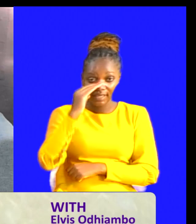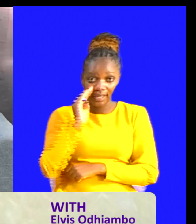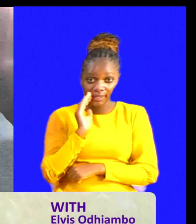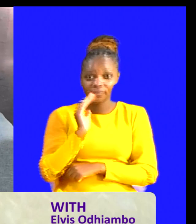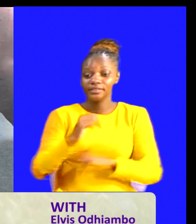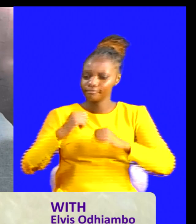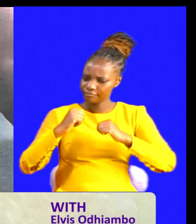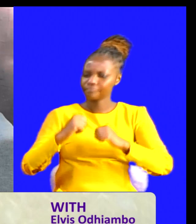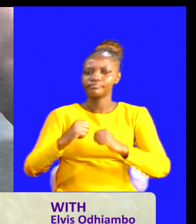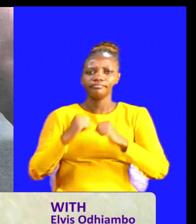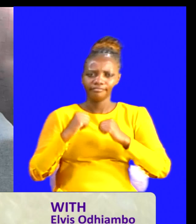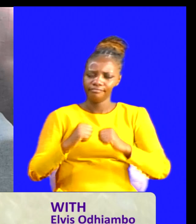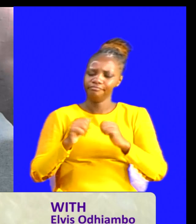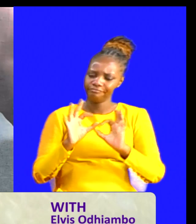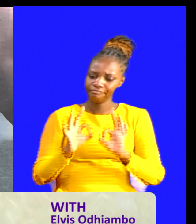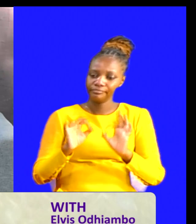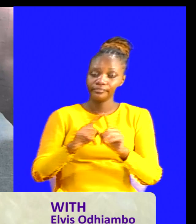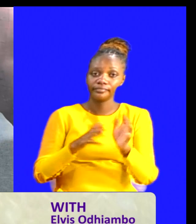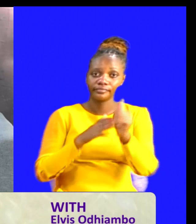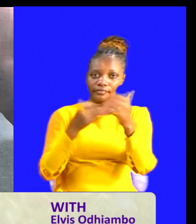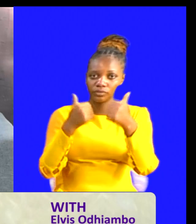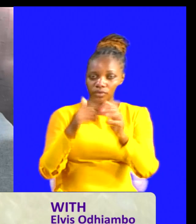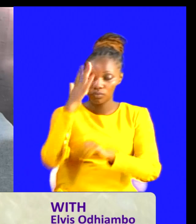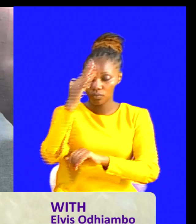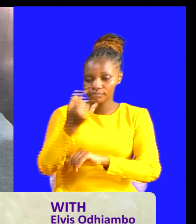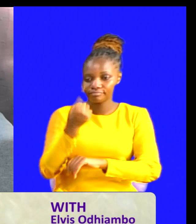much strong in it. And he's leading the fray because